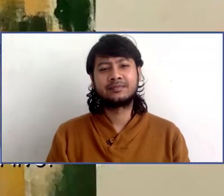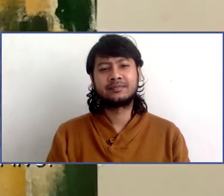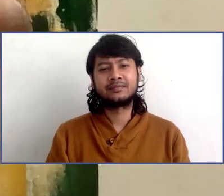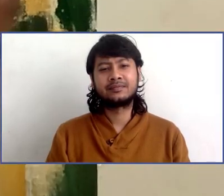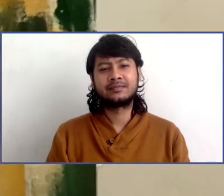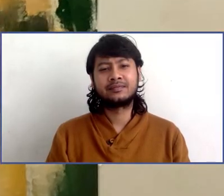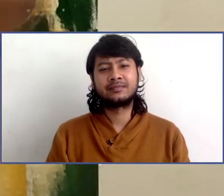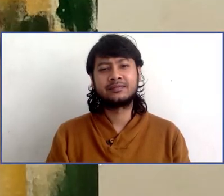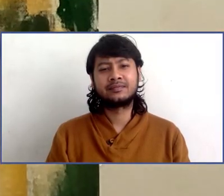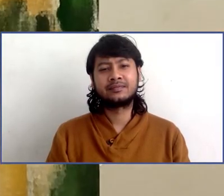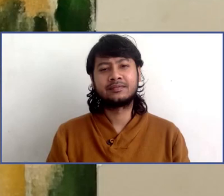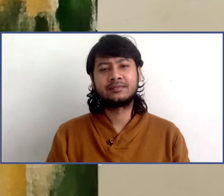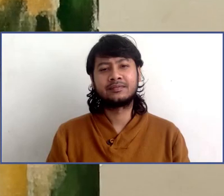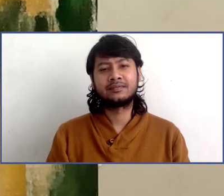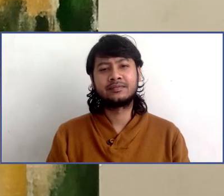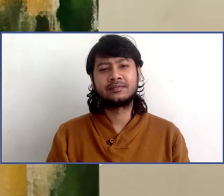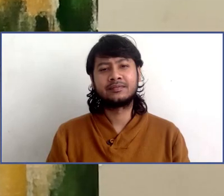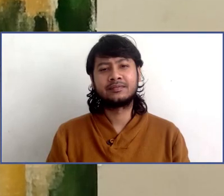live.